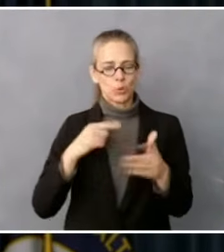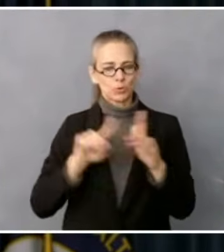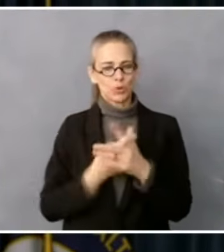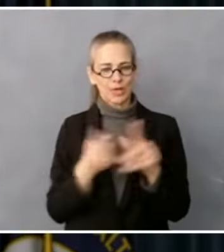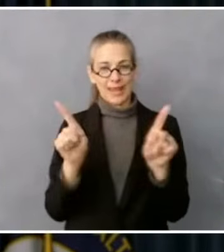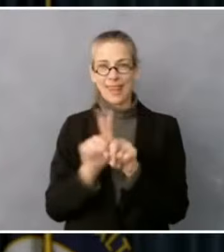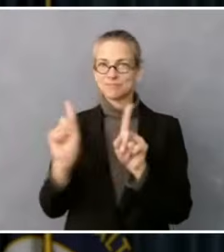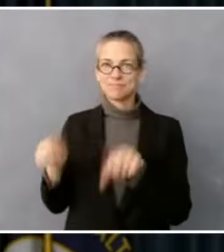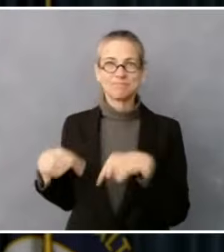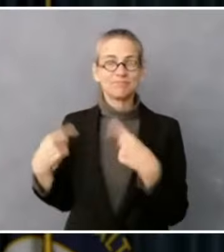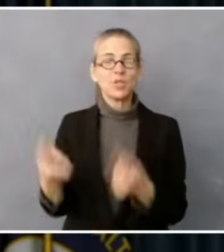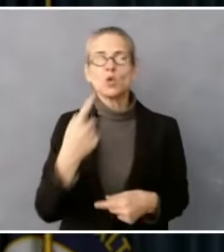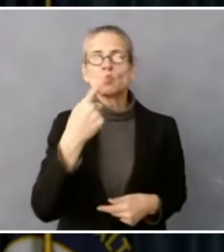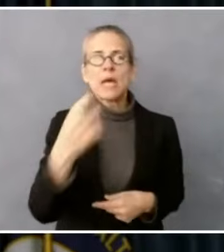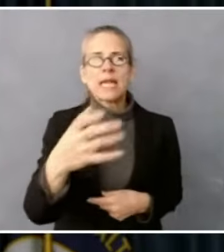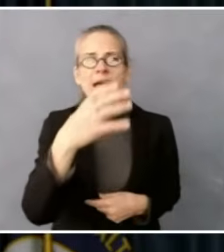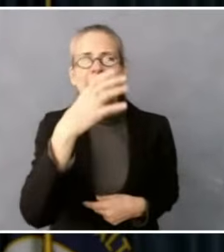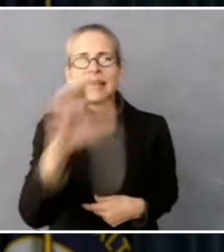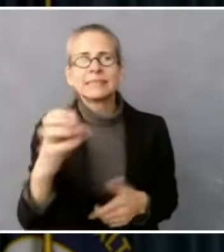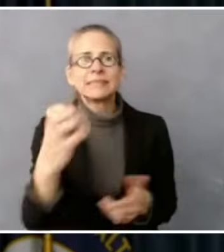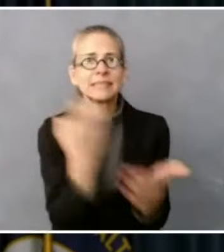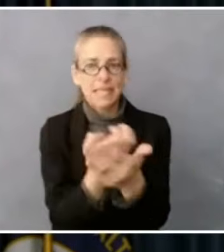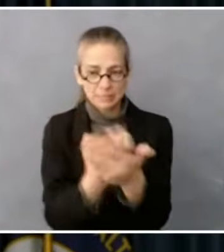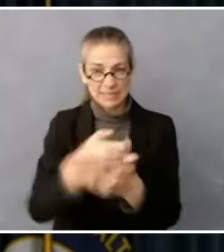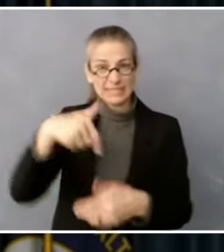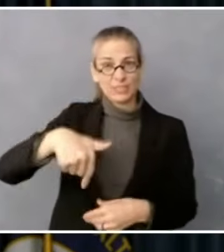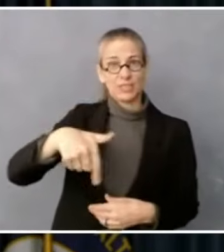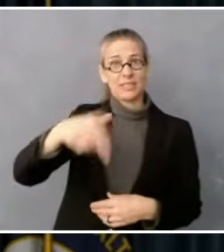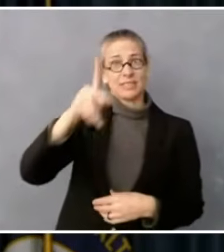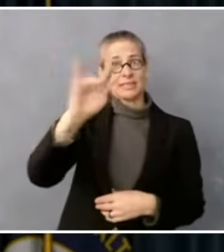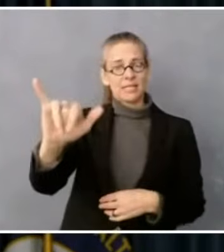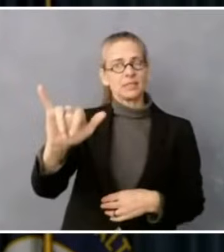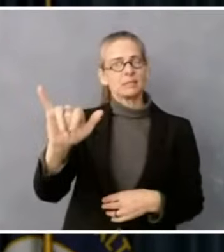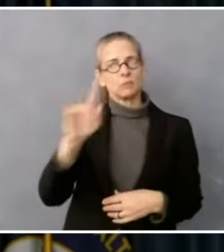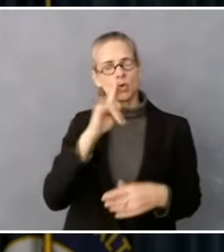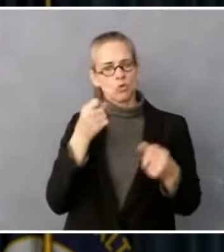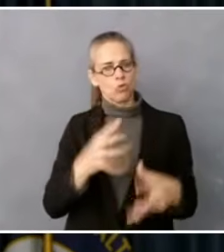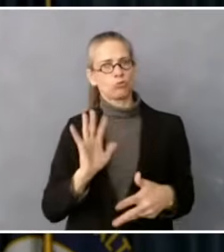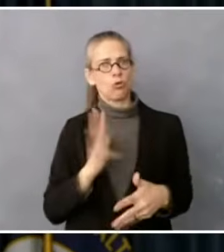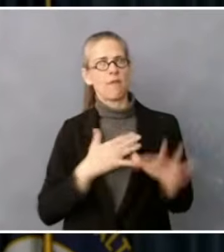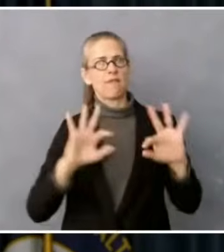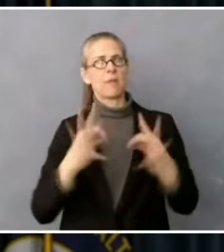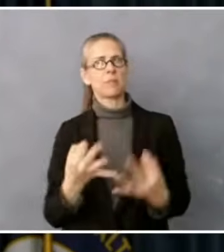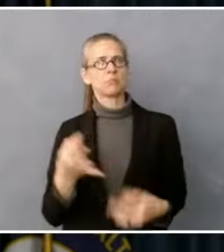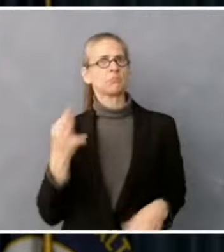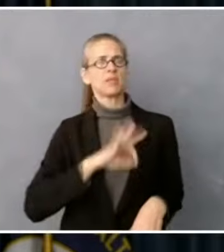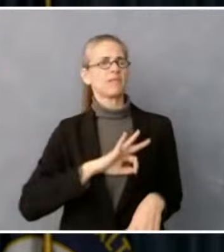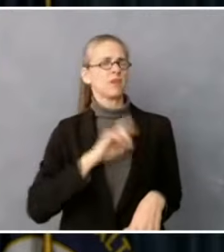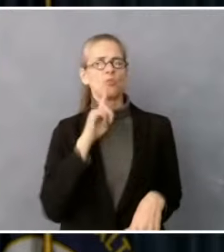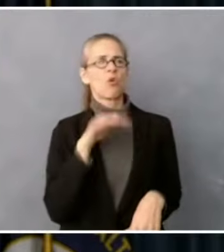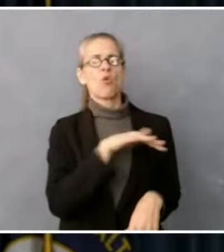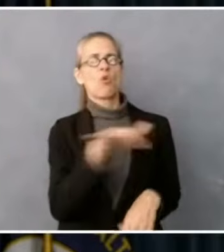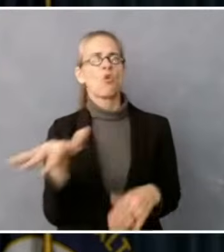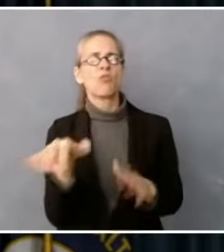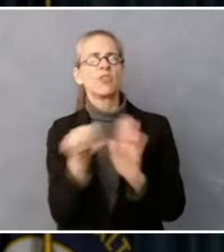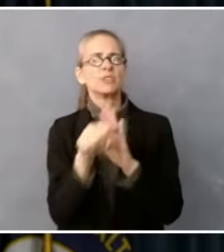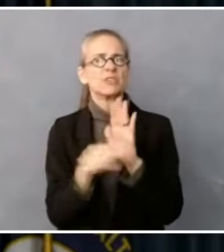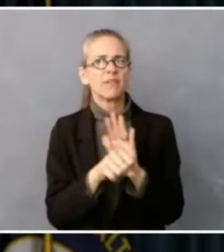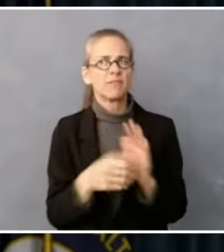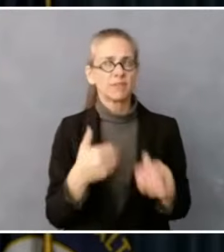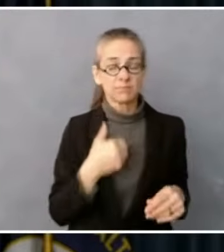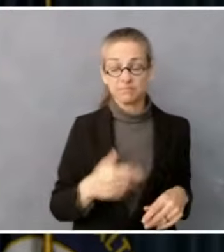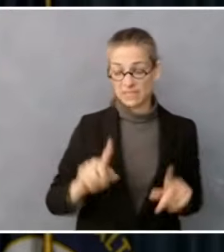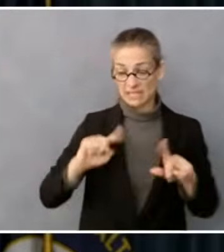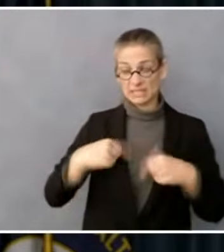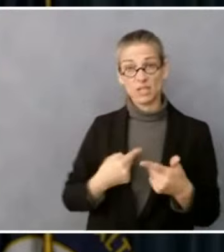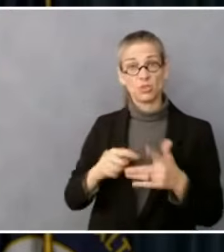red-hot economy in Kentucky that is benefiting our families all over the state. Since the beginning of my administration, we've announced